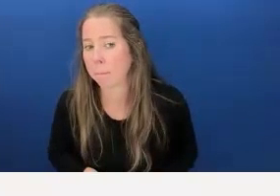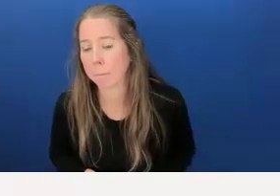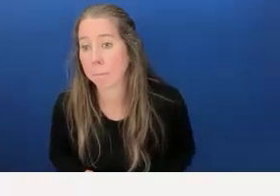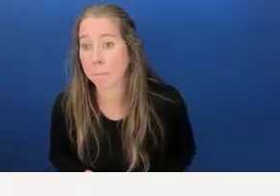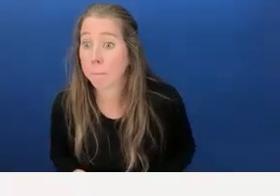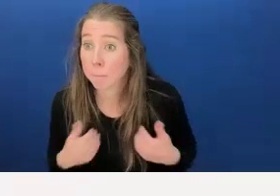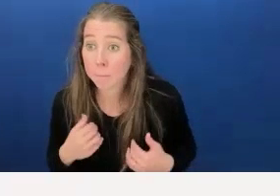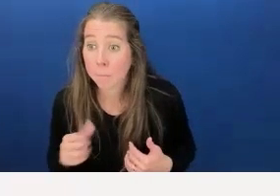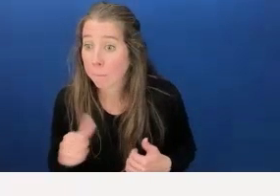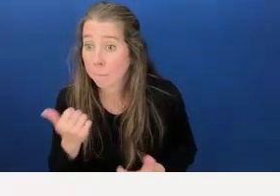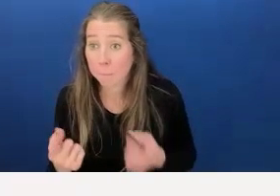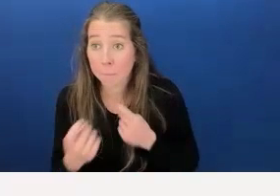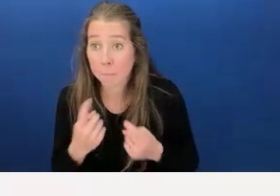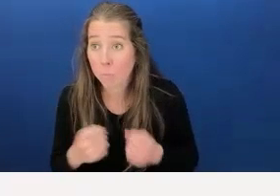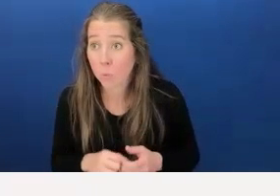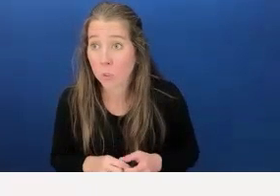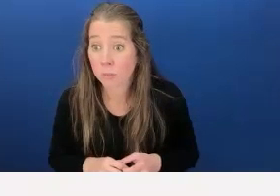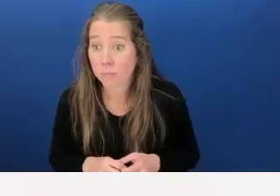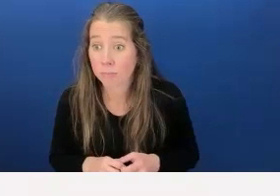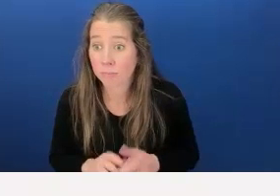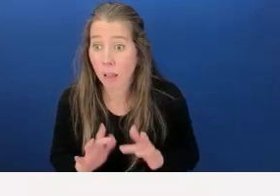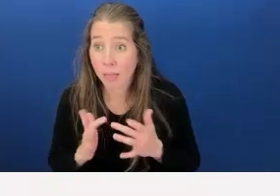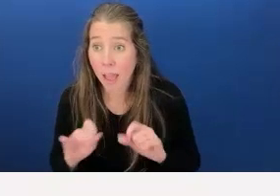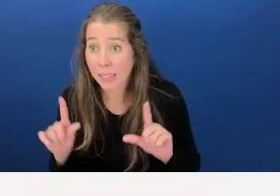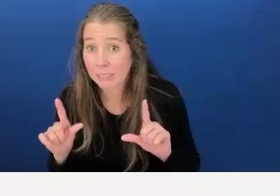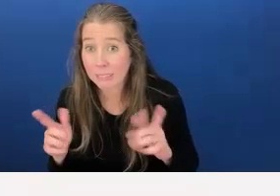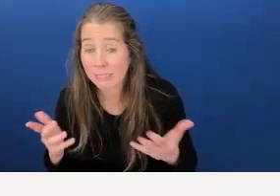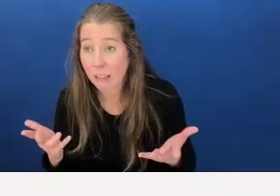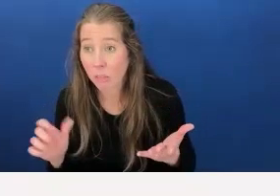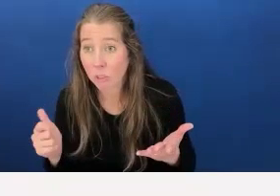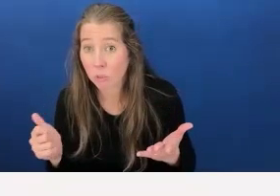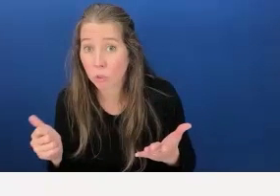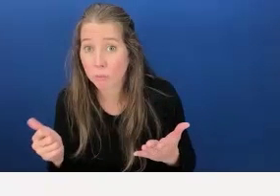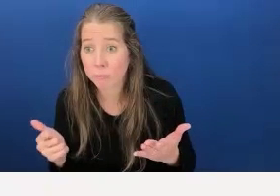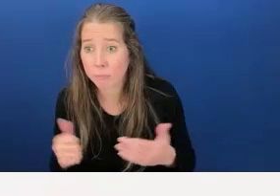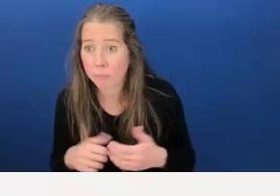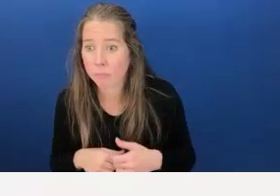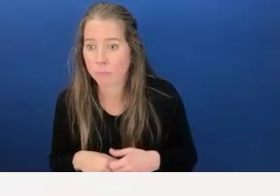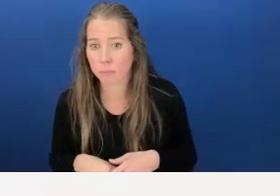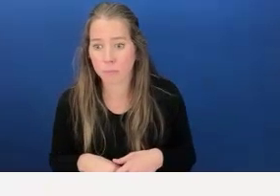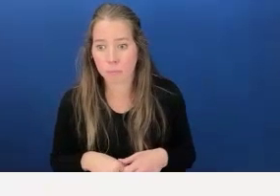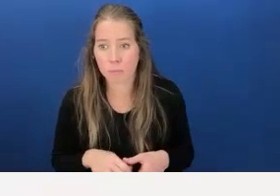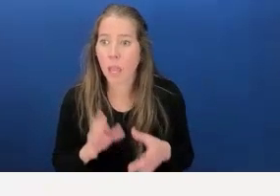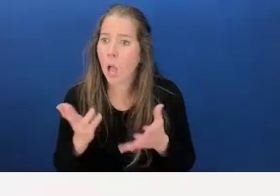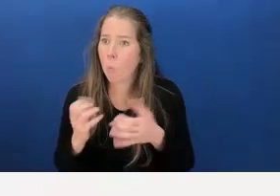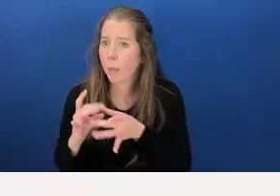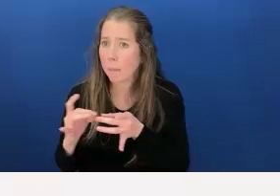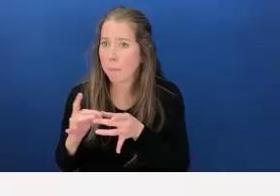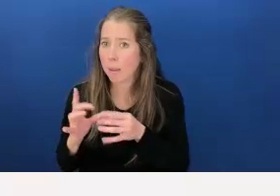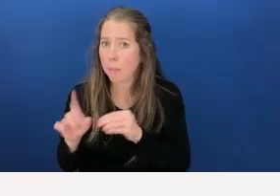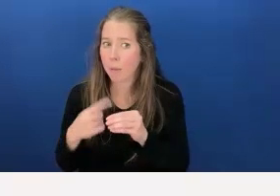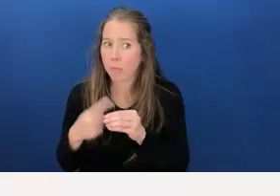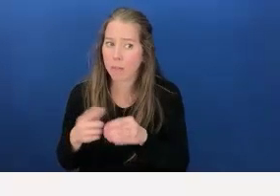while. Do you have any other questions that are online? Yeah. Something else I wanted to mention too about the